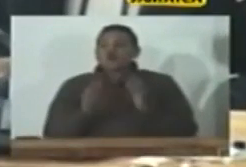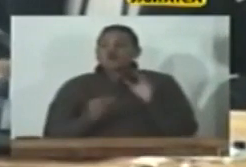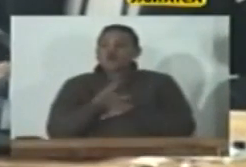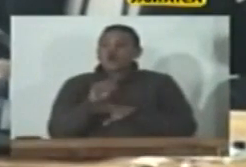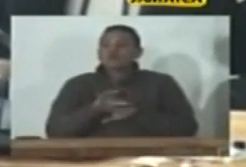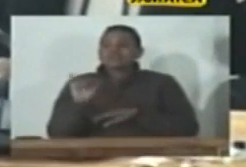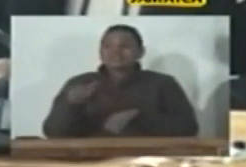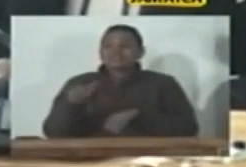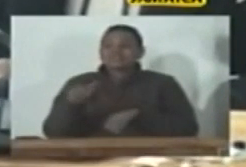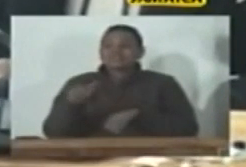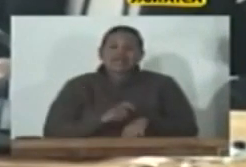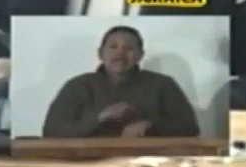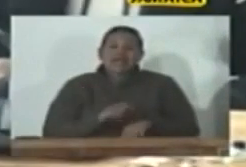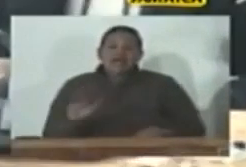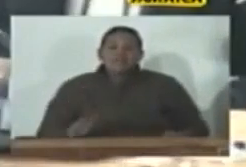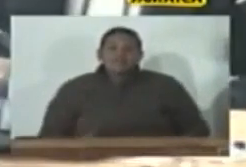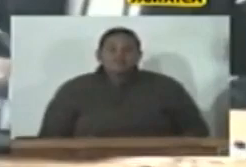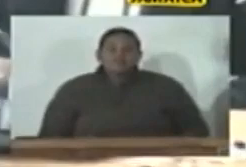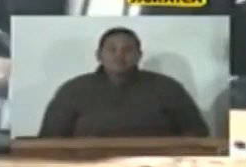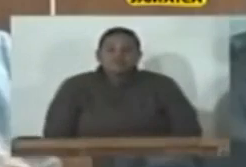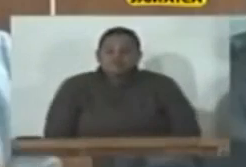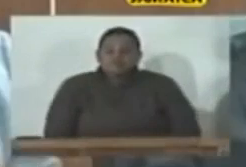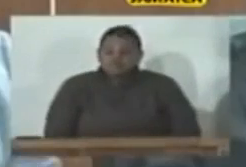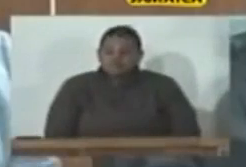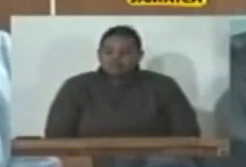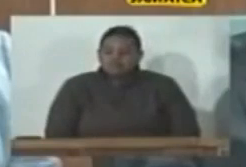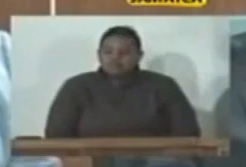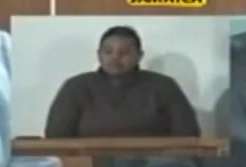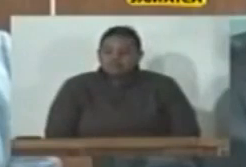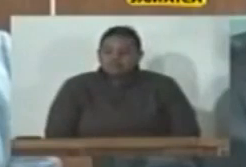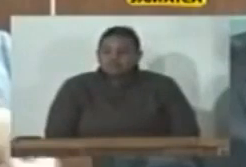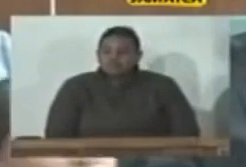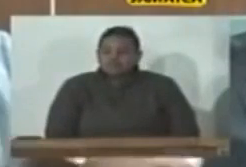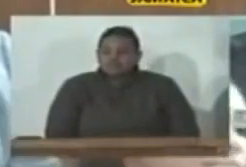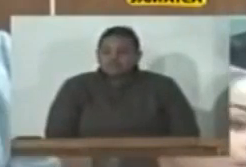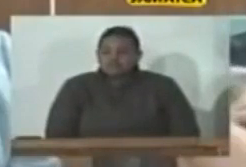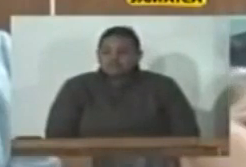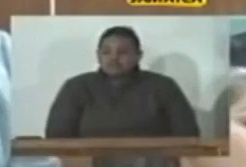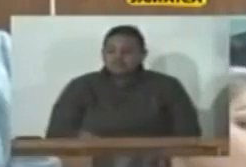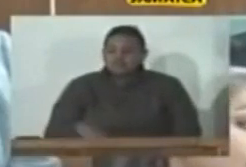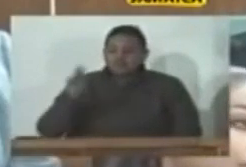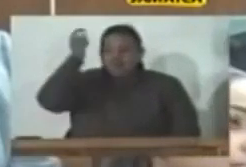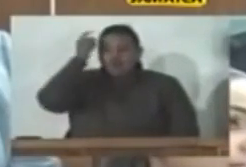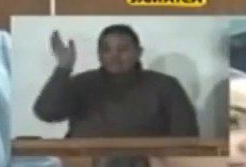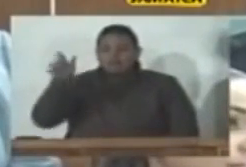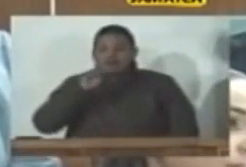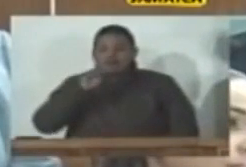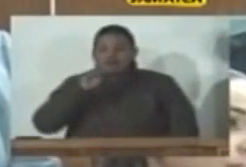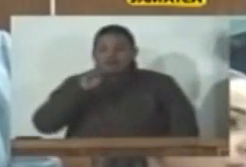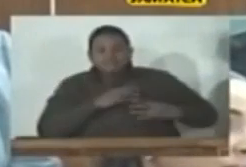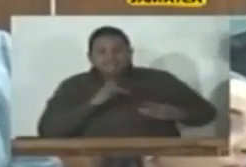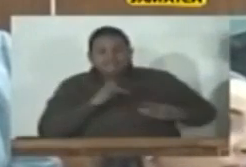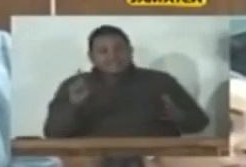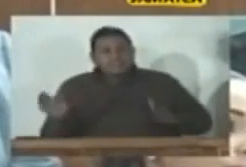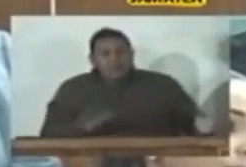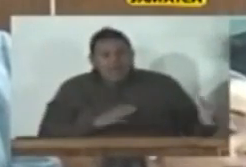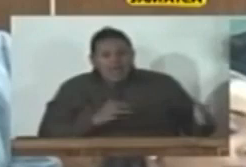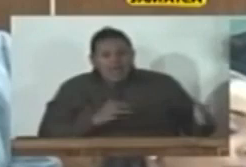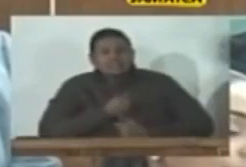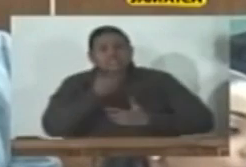warmly embraced this plan, expressed confidence in it, and entered into a declaration of intent to implement the